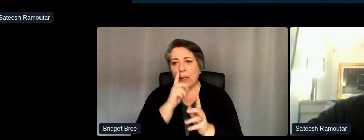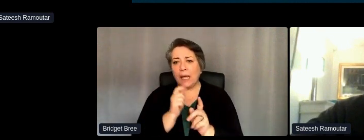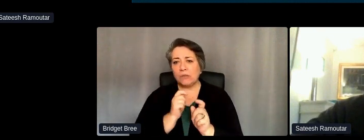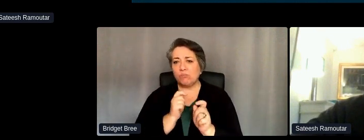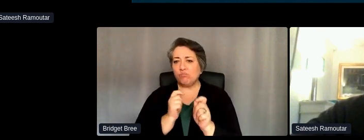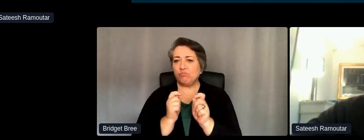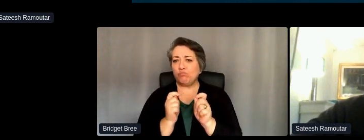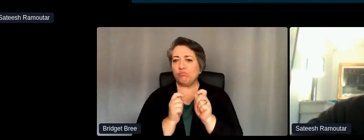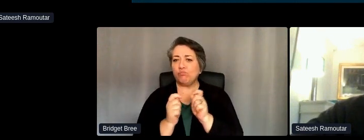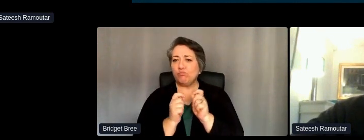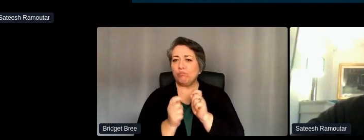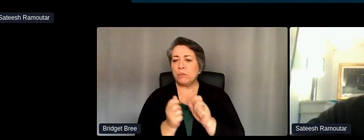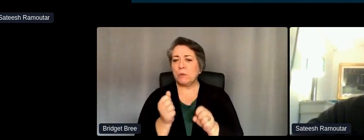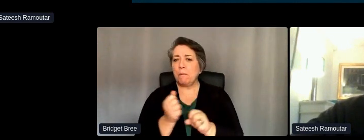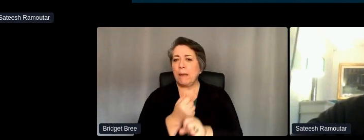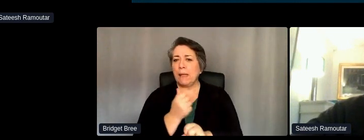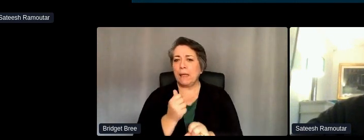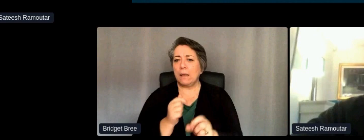useful.